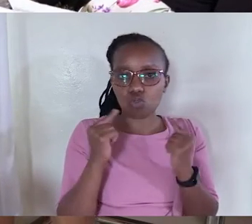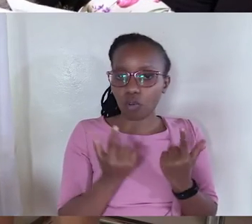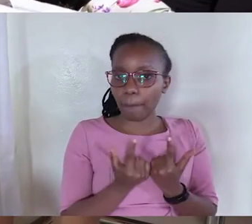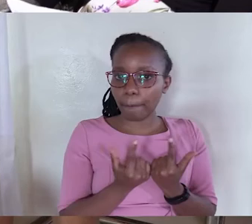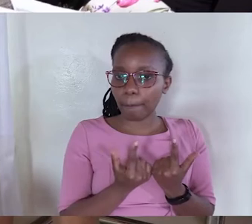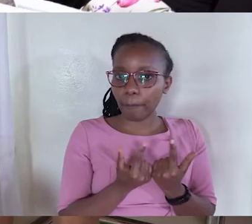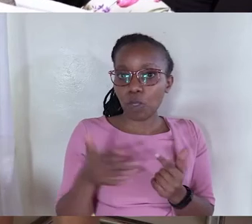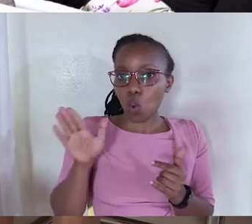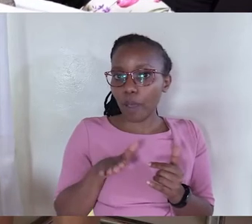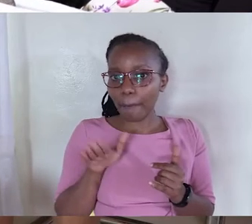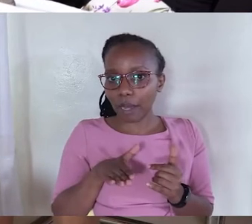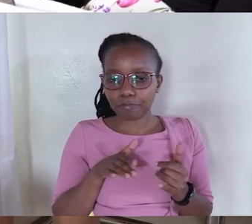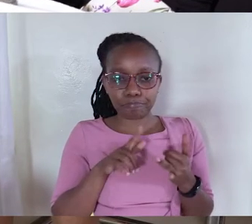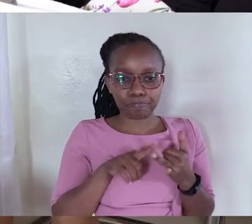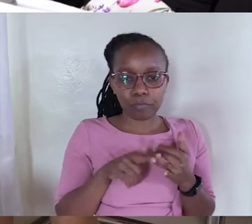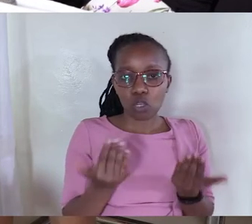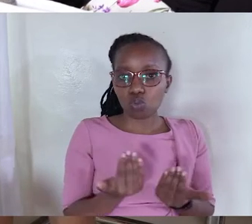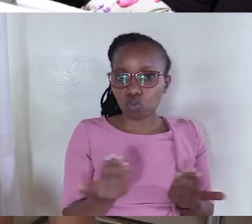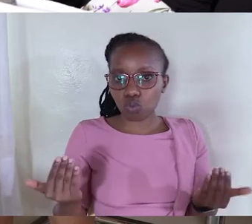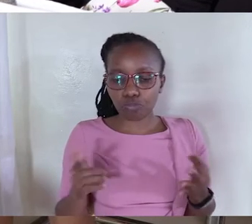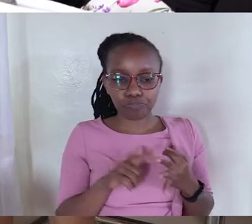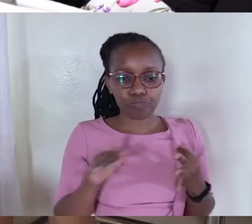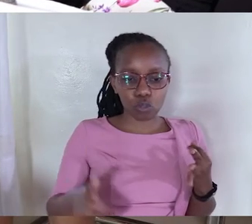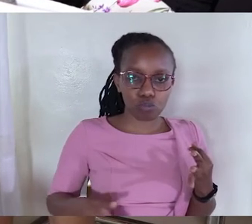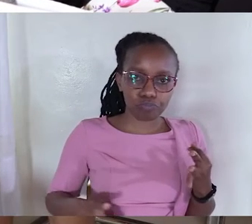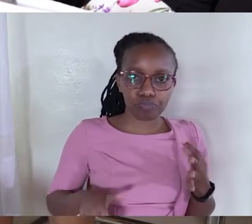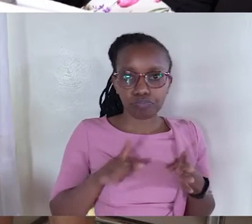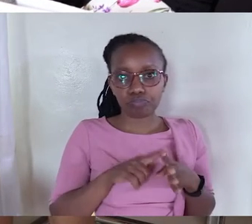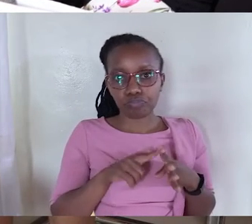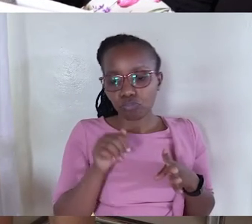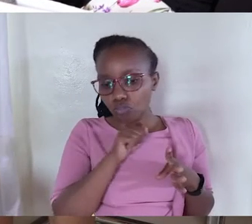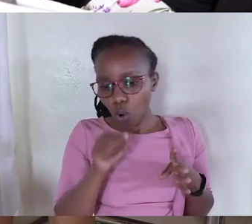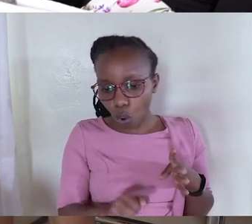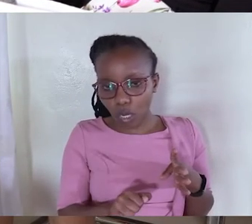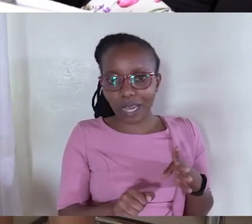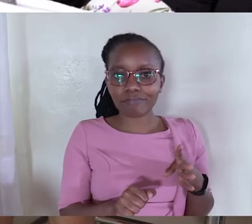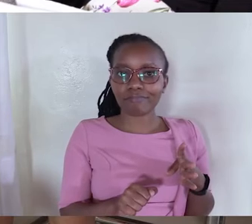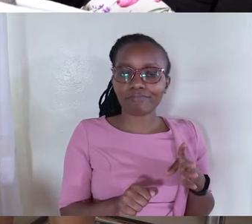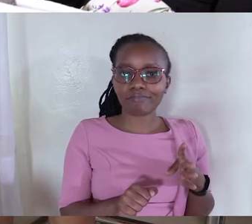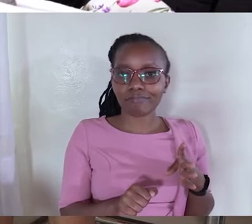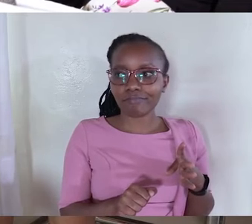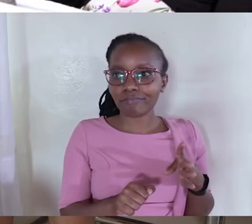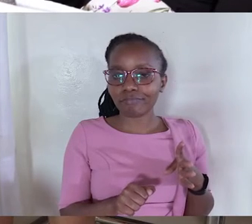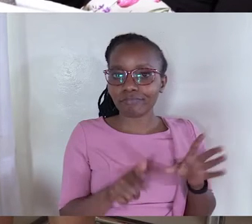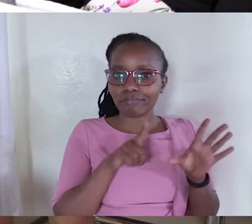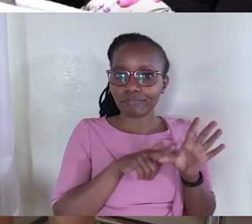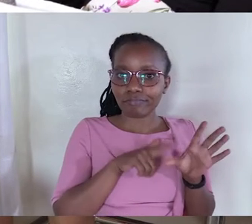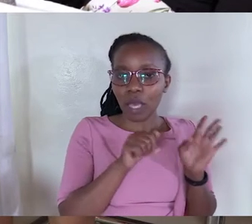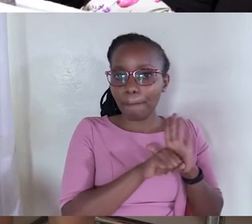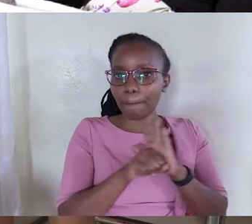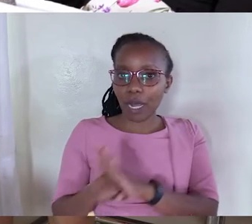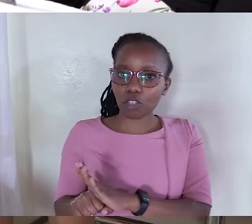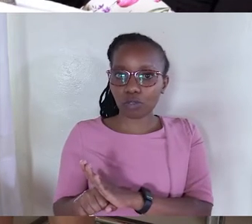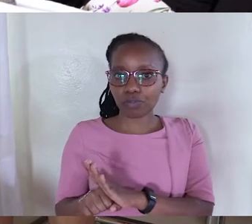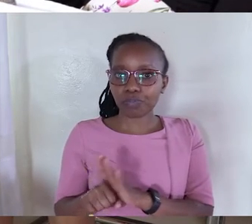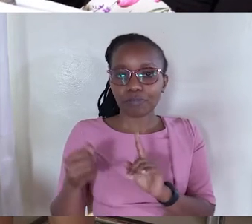This includes women, children, youth, the older persons of the society, the marginalized, and